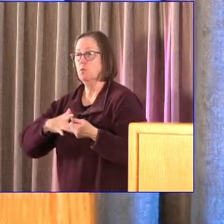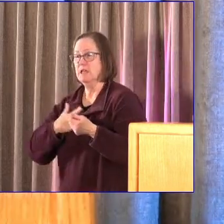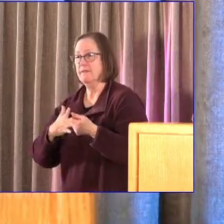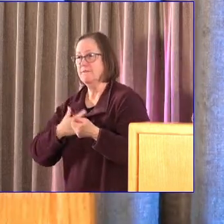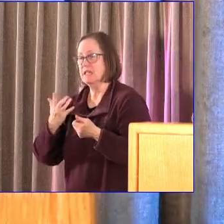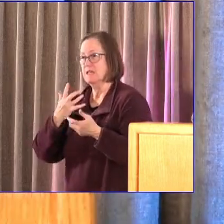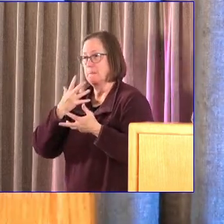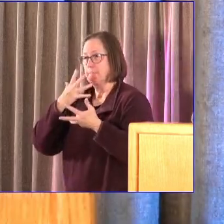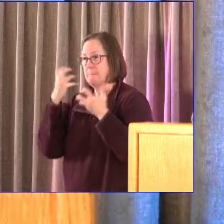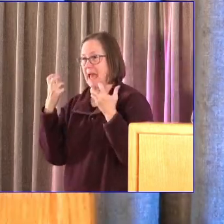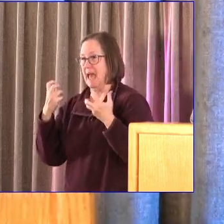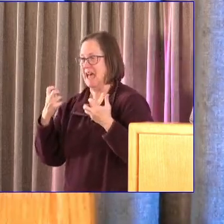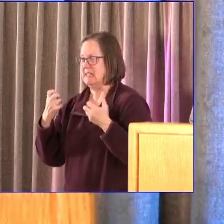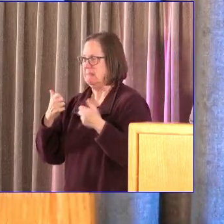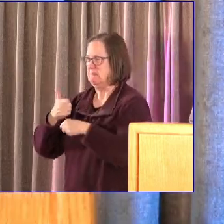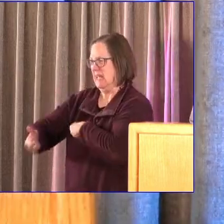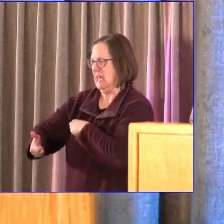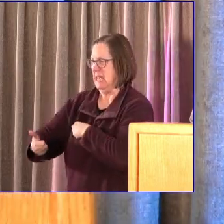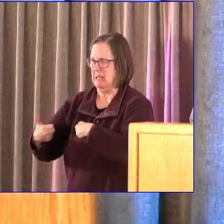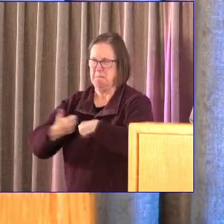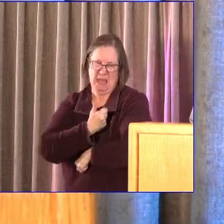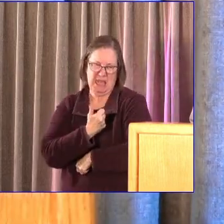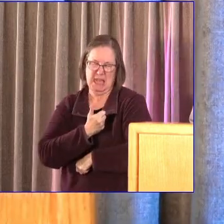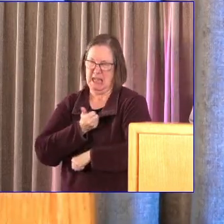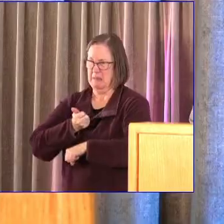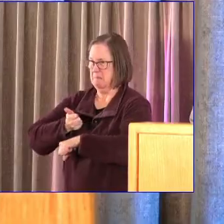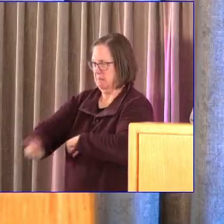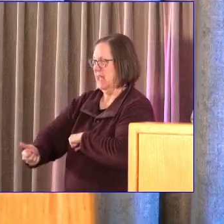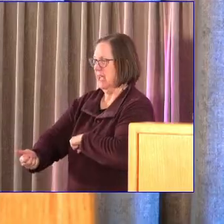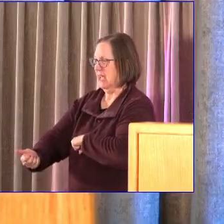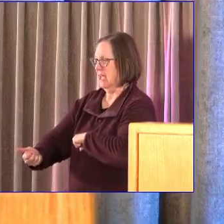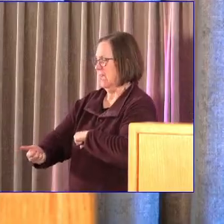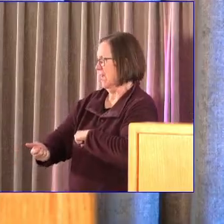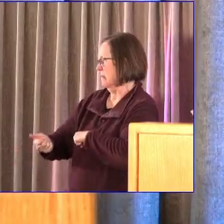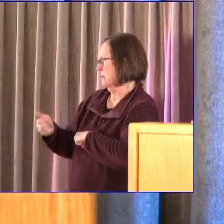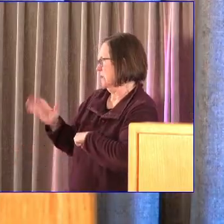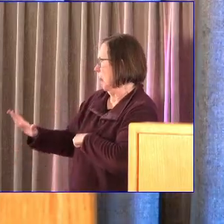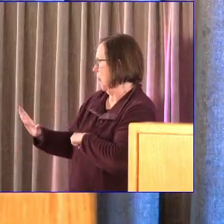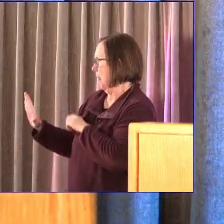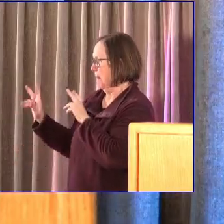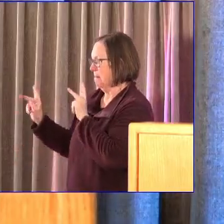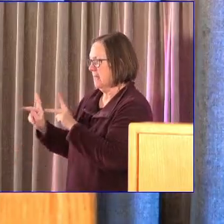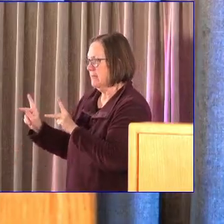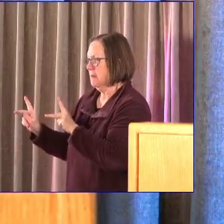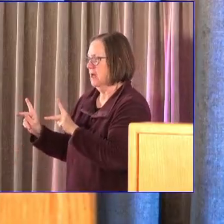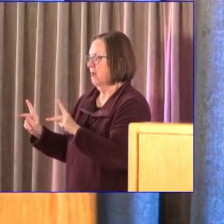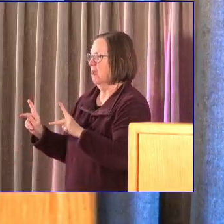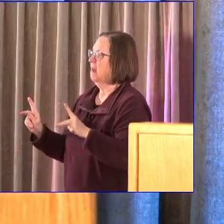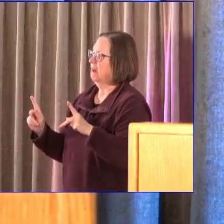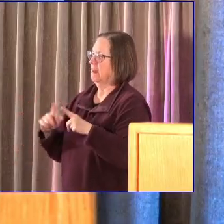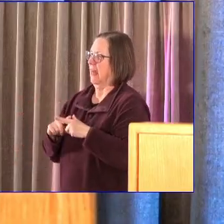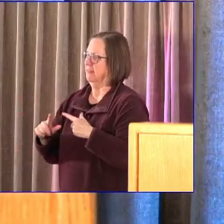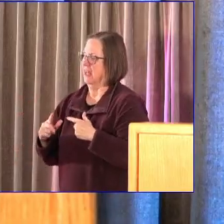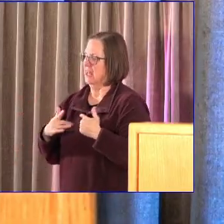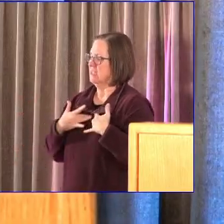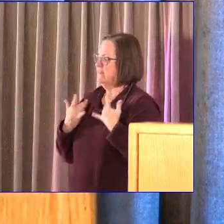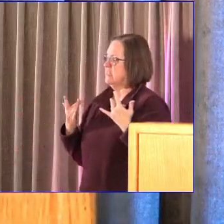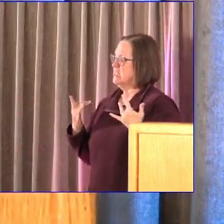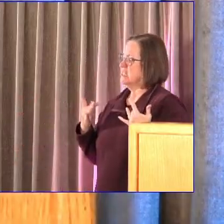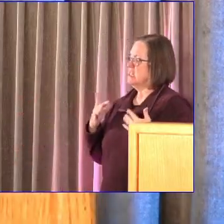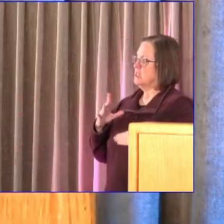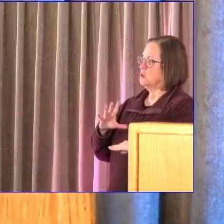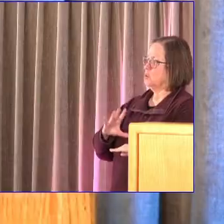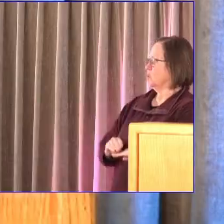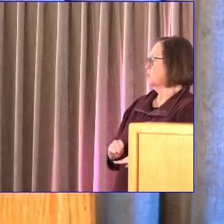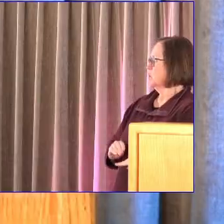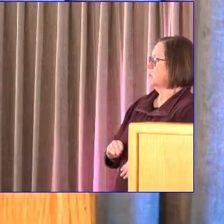everything become an ism in a way that it's not. And so we cloud it, and then that's threatening, and that's isolating, and that is